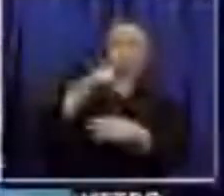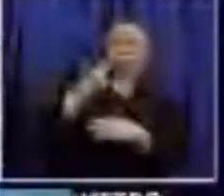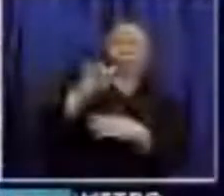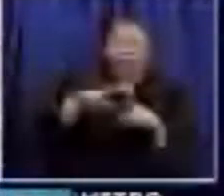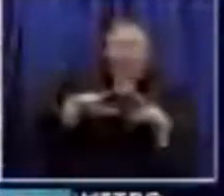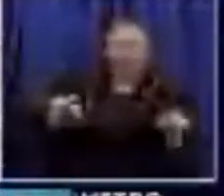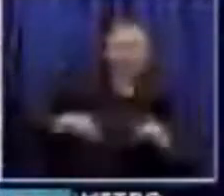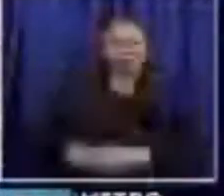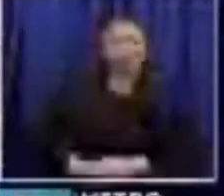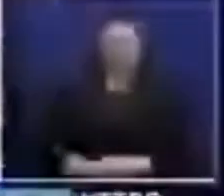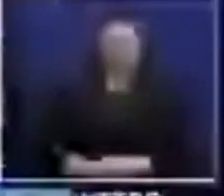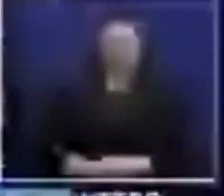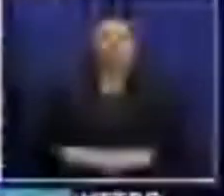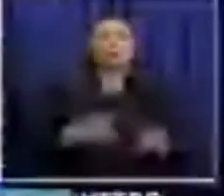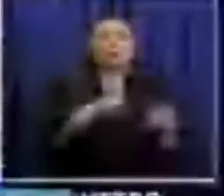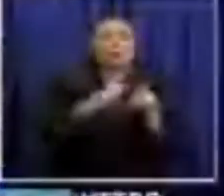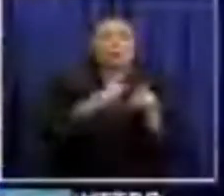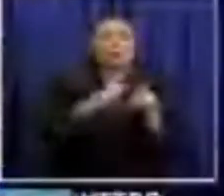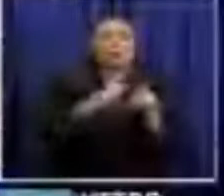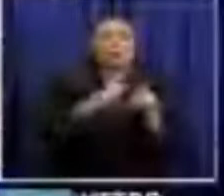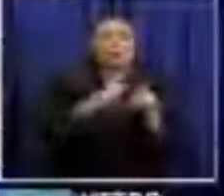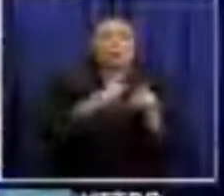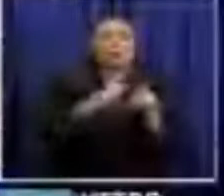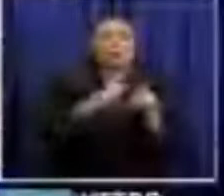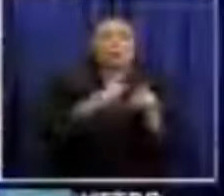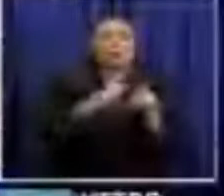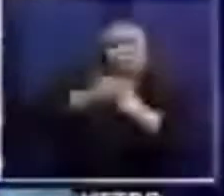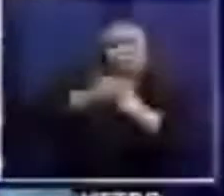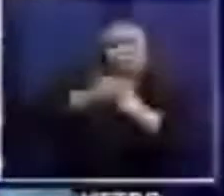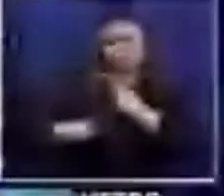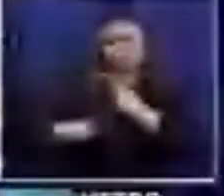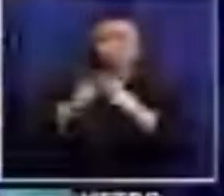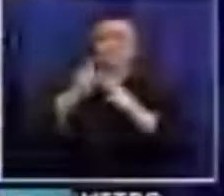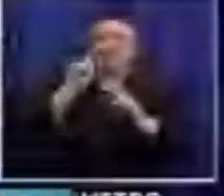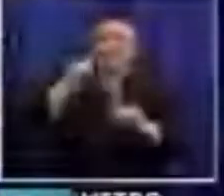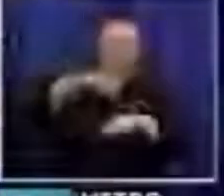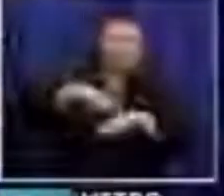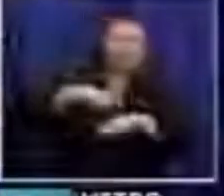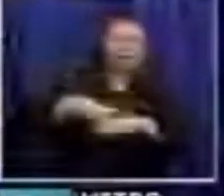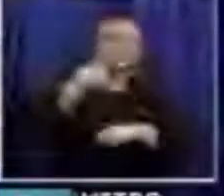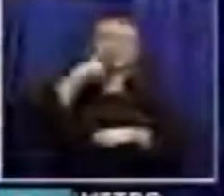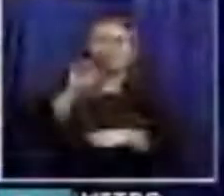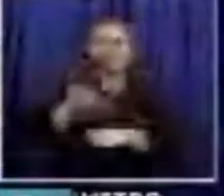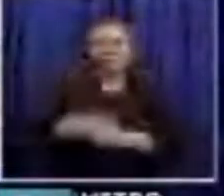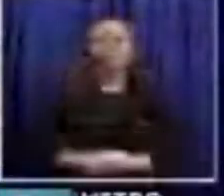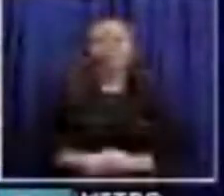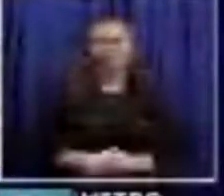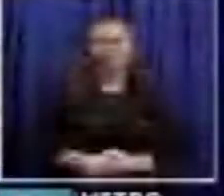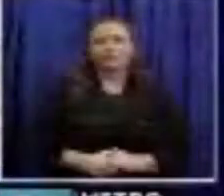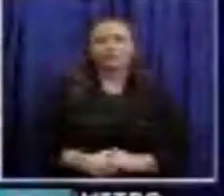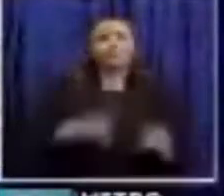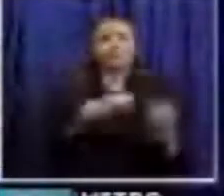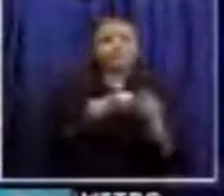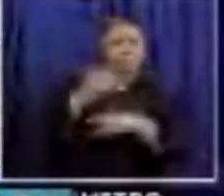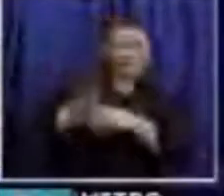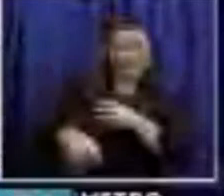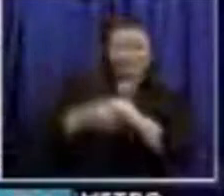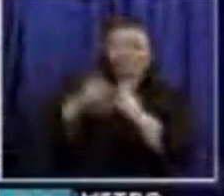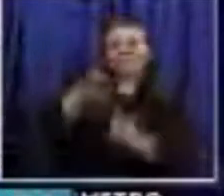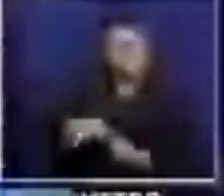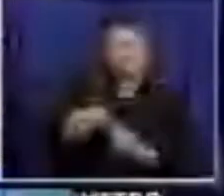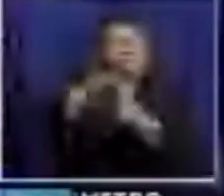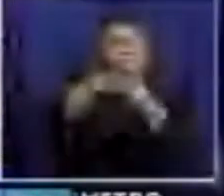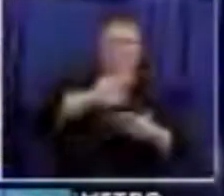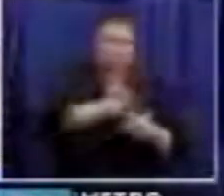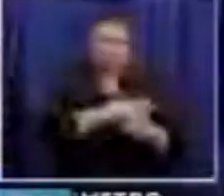for unemployment relief, and we added a special category for songwriters, gig workers, independent